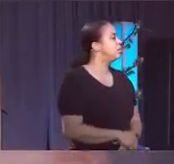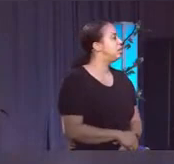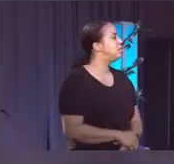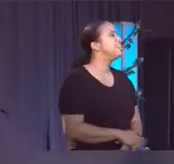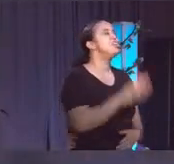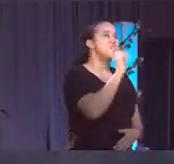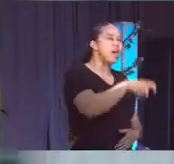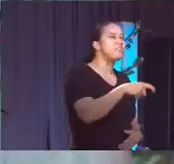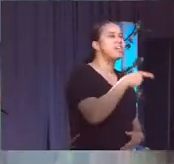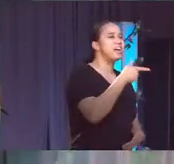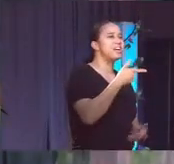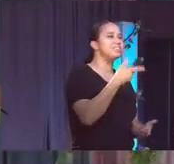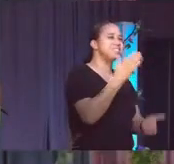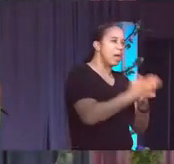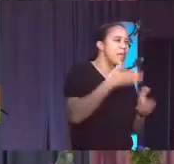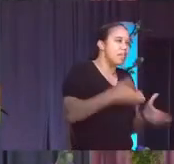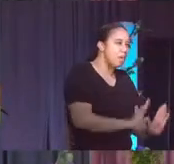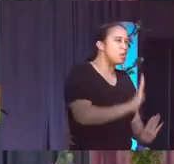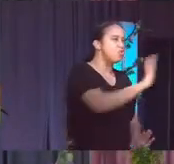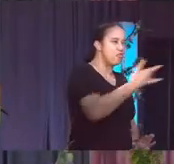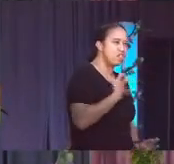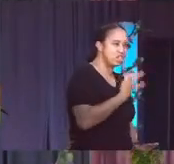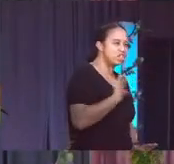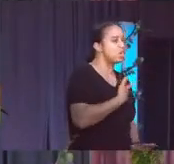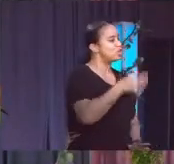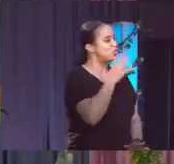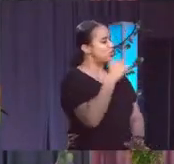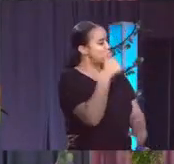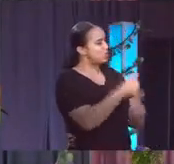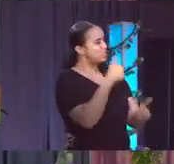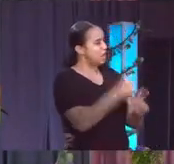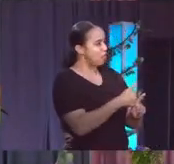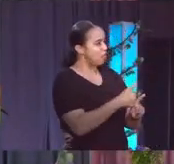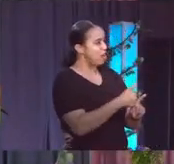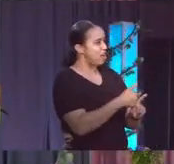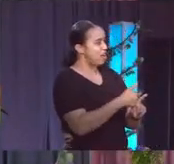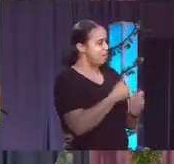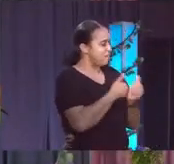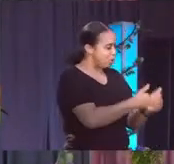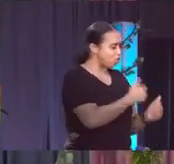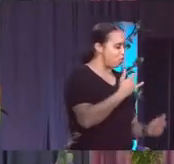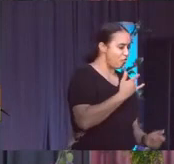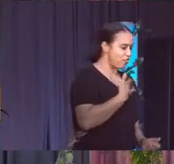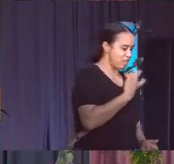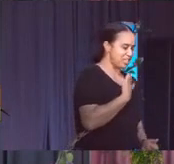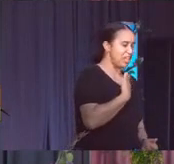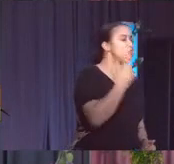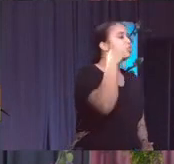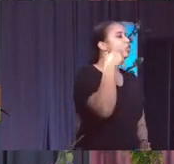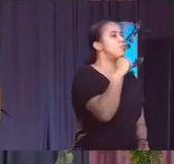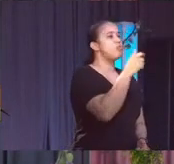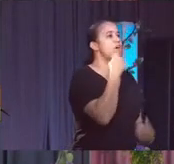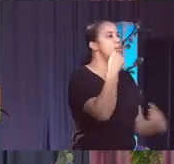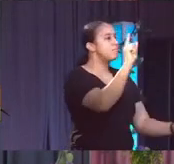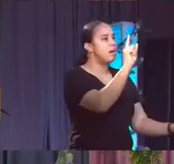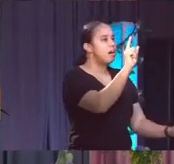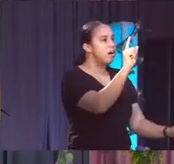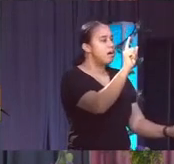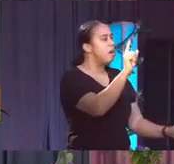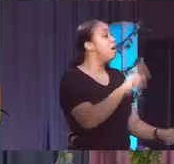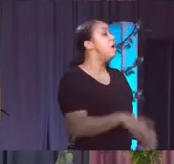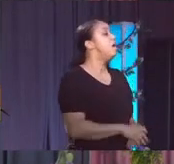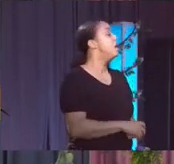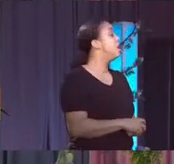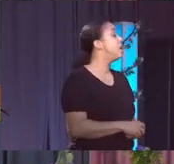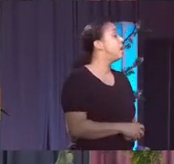You got to stop letting your feelings, because you start talking to yourself according to your feelings and you think you're not thriving. We start